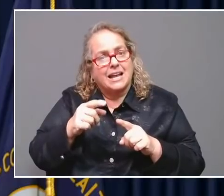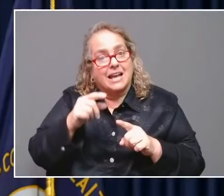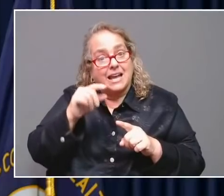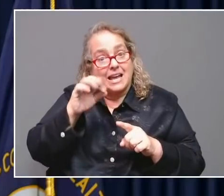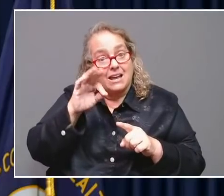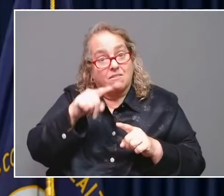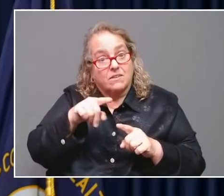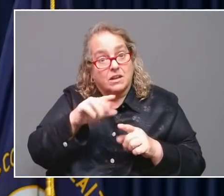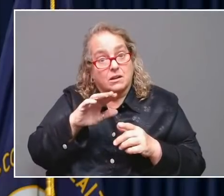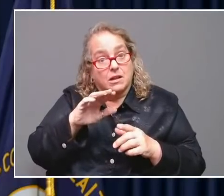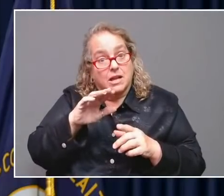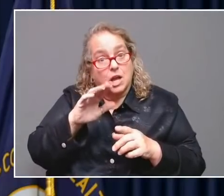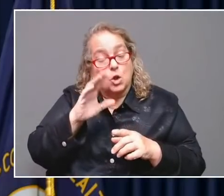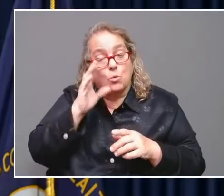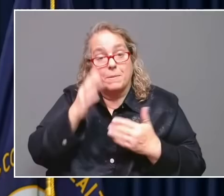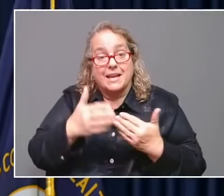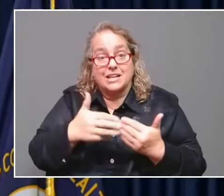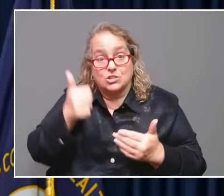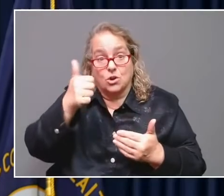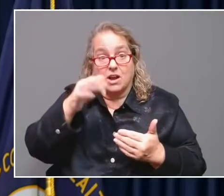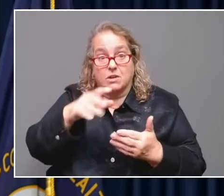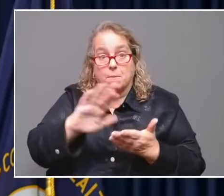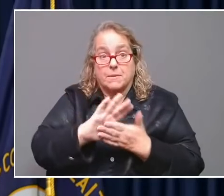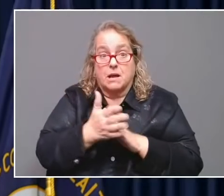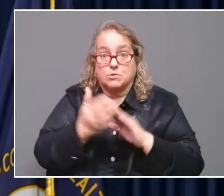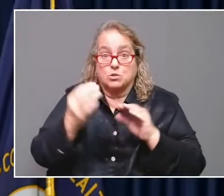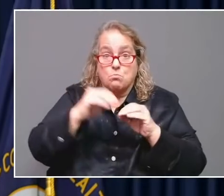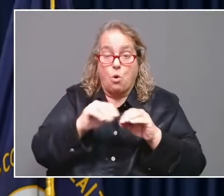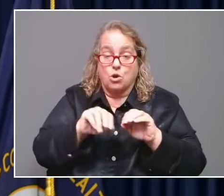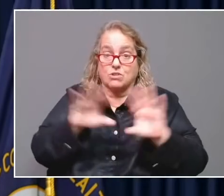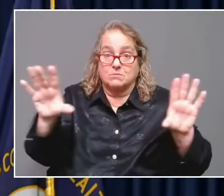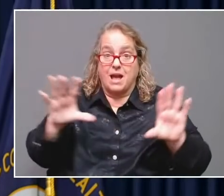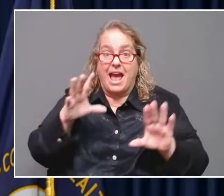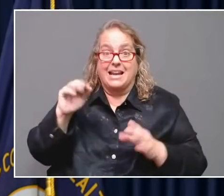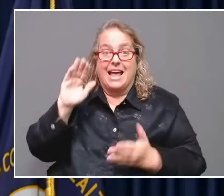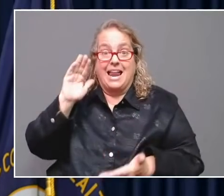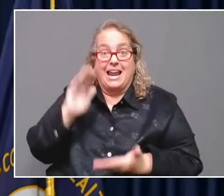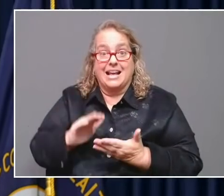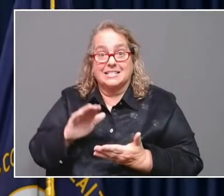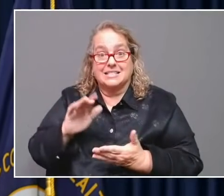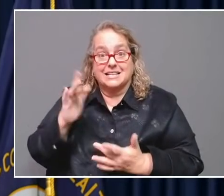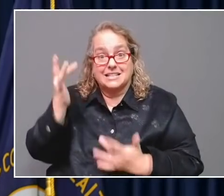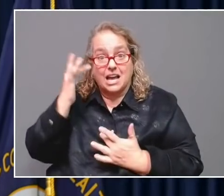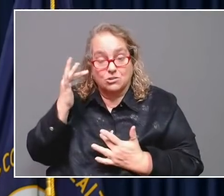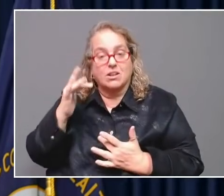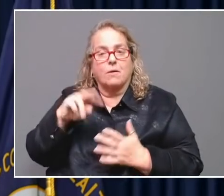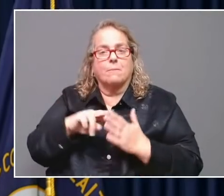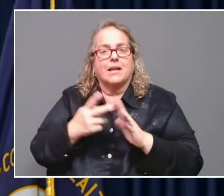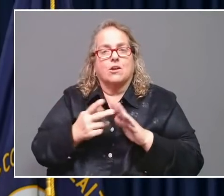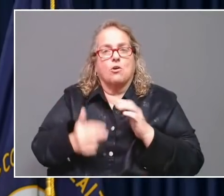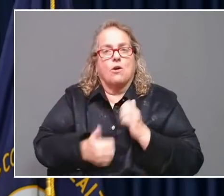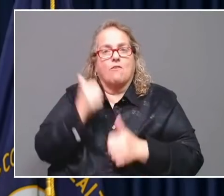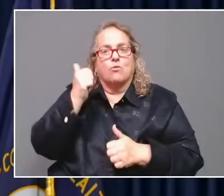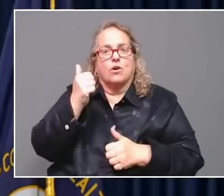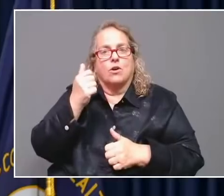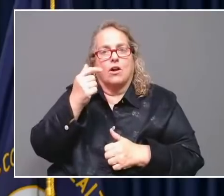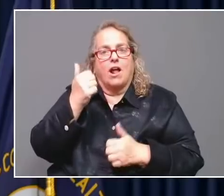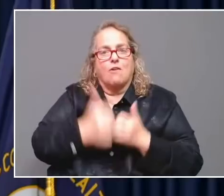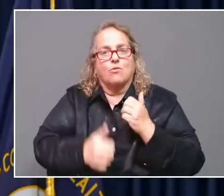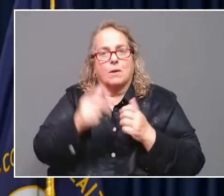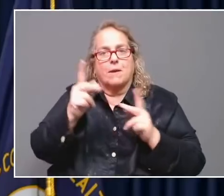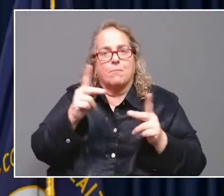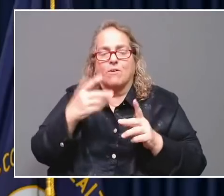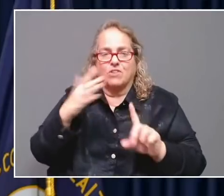less dangerous. And then it just exposed people and everyone was exposed and infected and you have protection and you don't have to worry about it. You get a